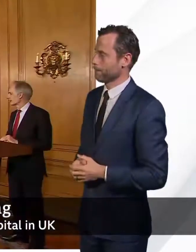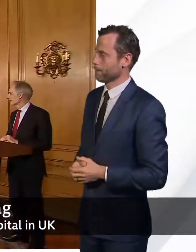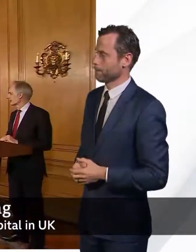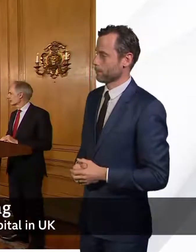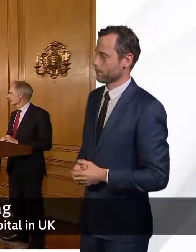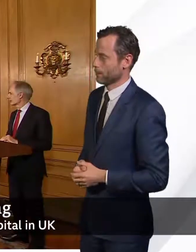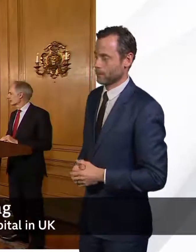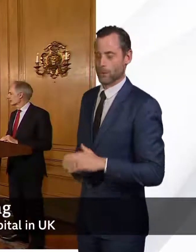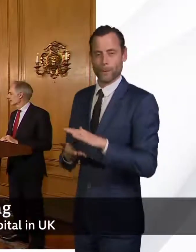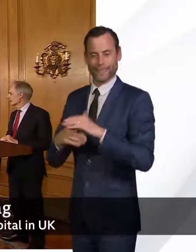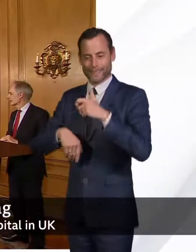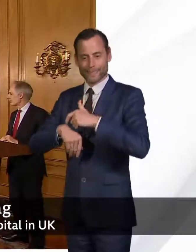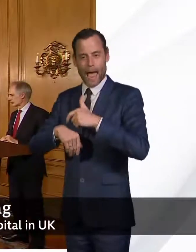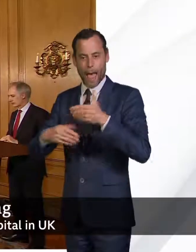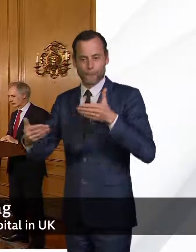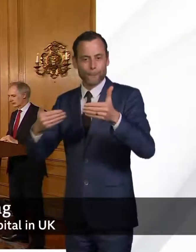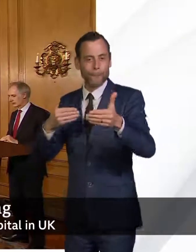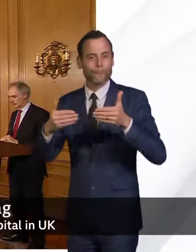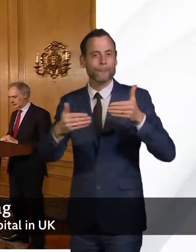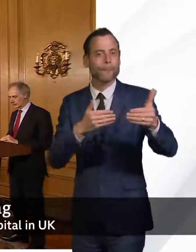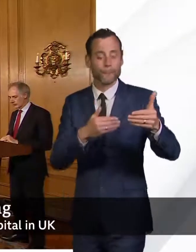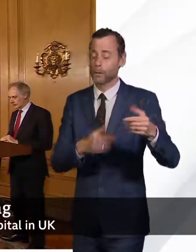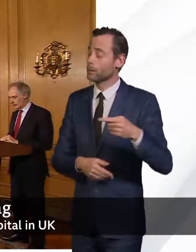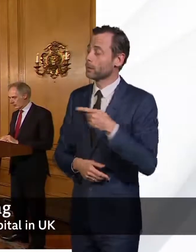is a question that we're looking at.